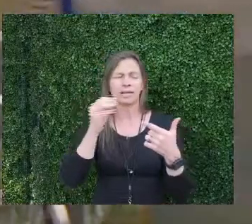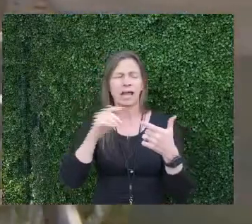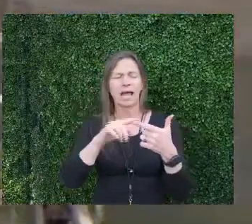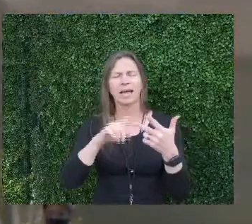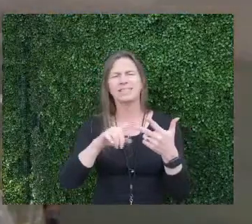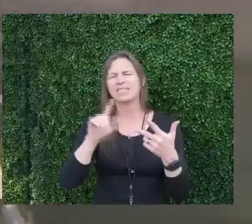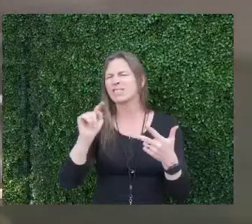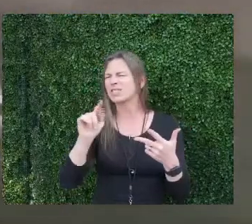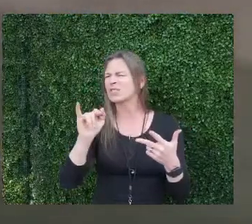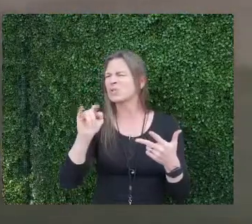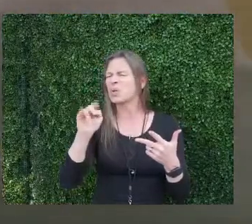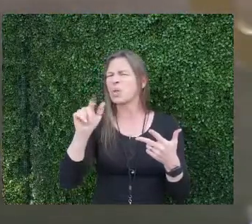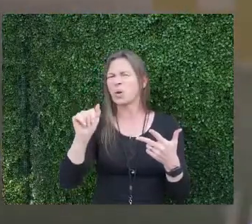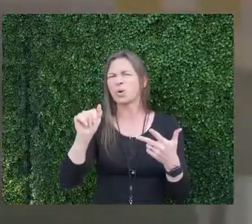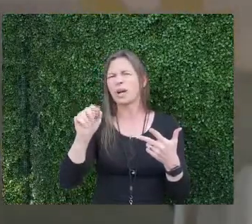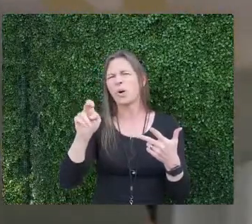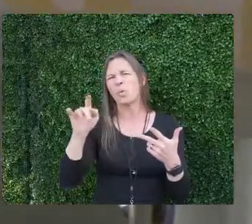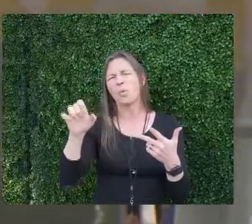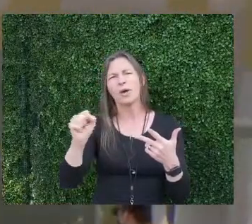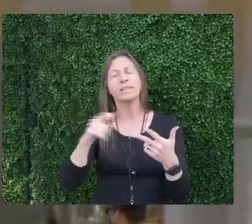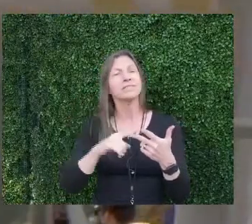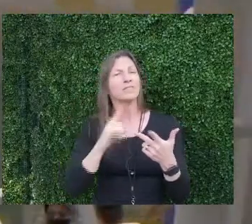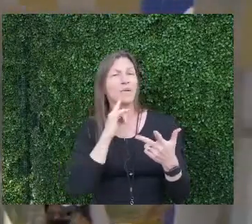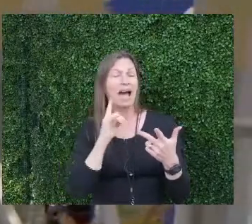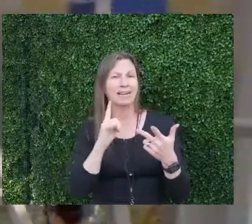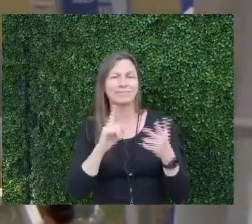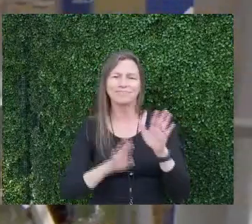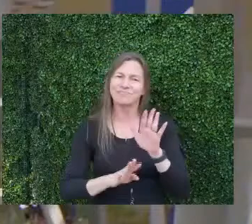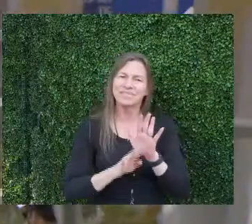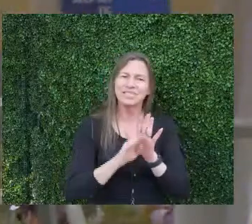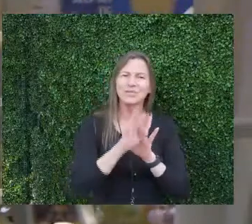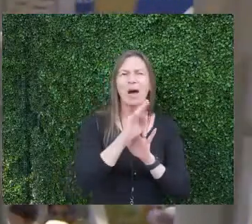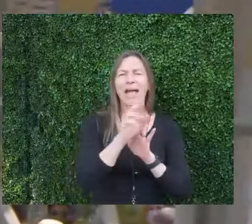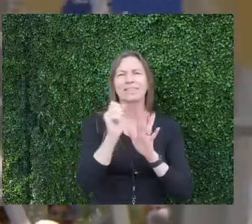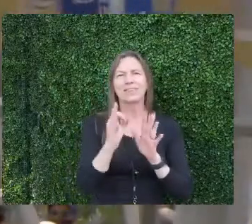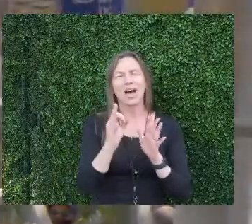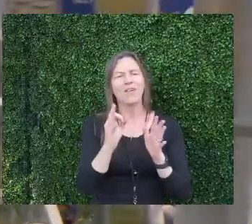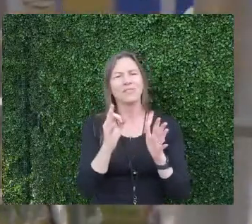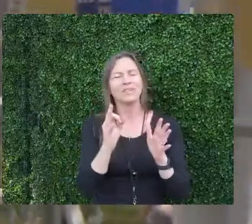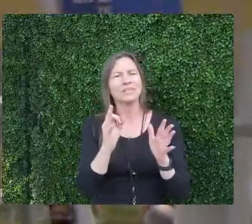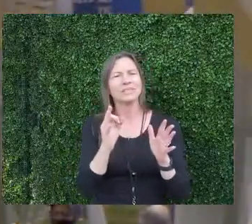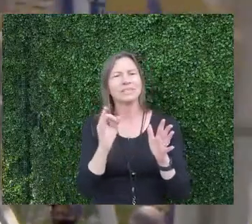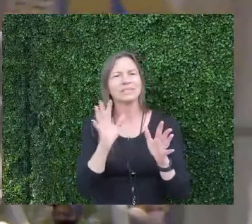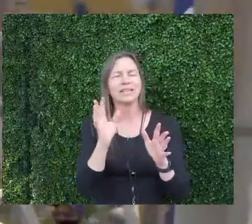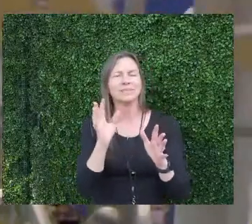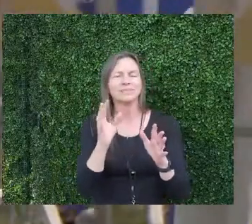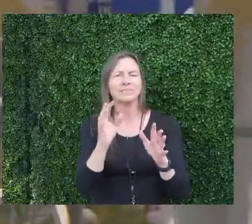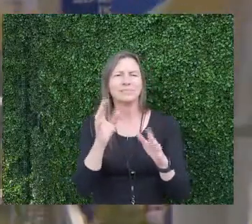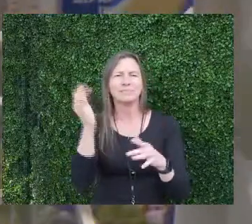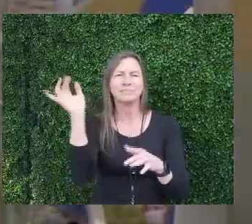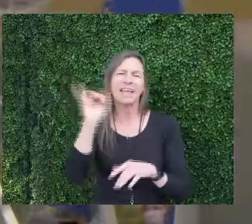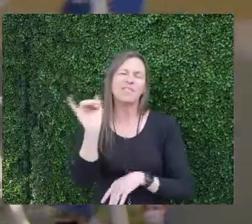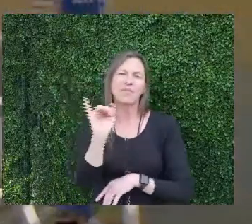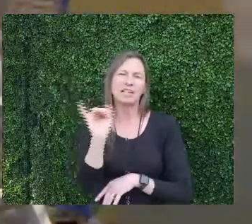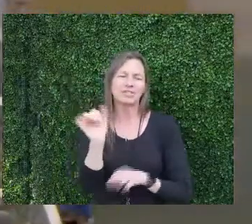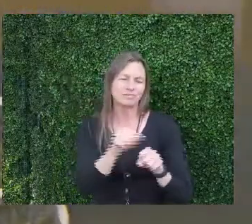of several fold of infections just in this last week. That tells us that even though the overall numbers are in a great place,